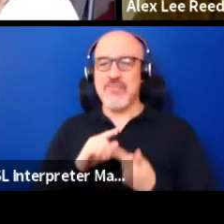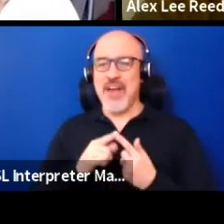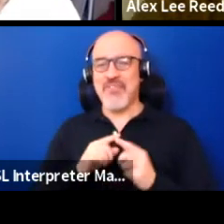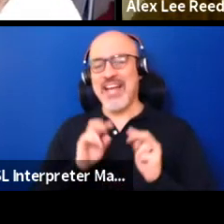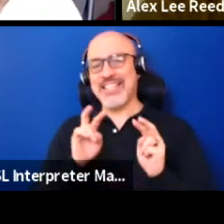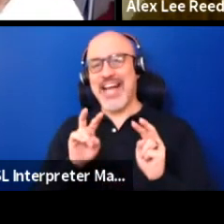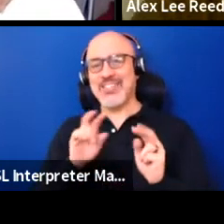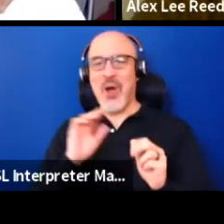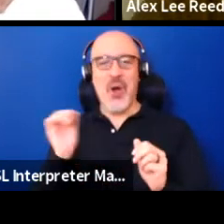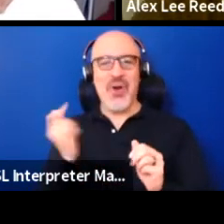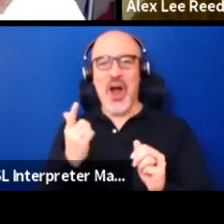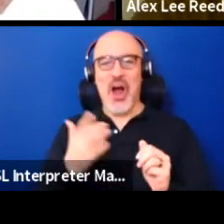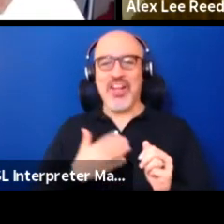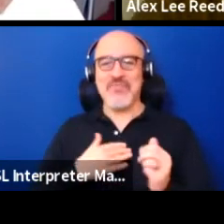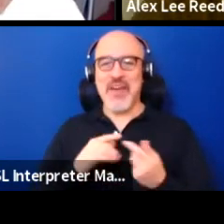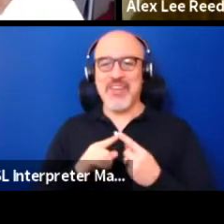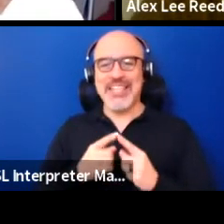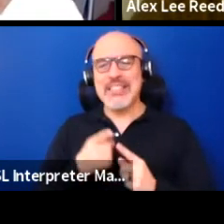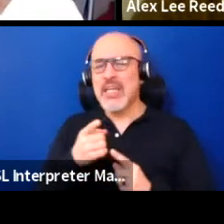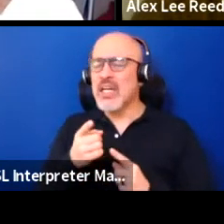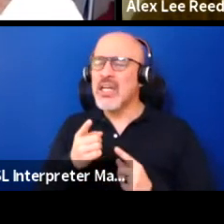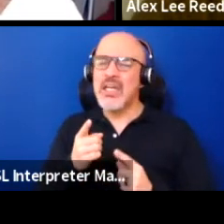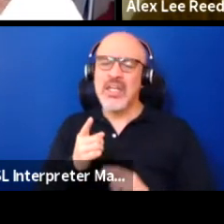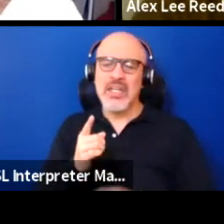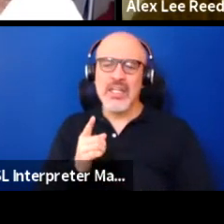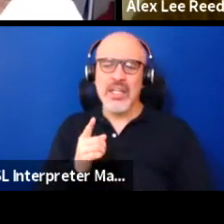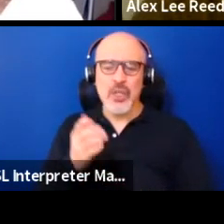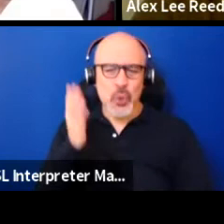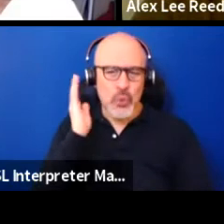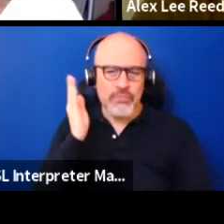this panel, and you guys spoke so much truth,